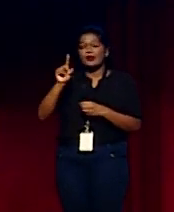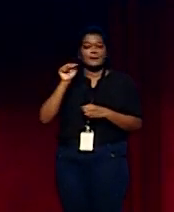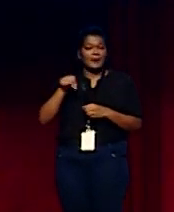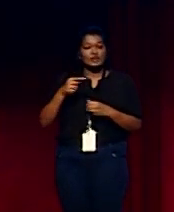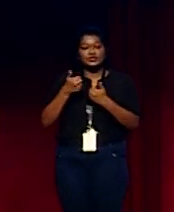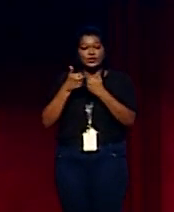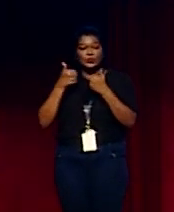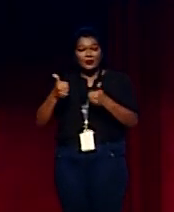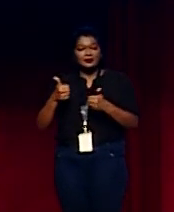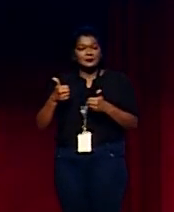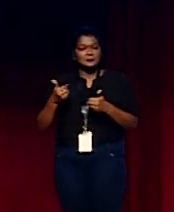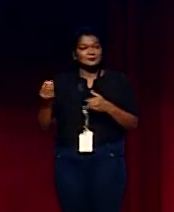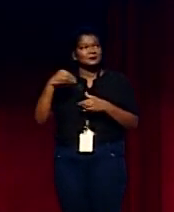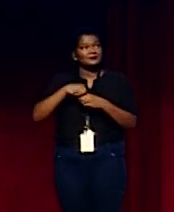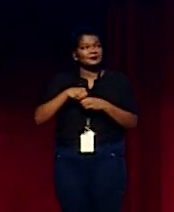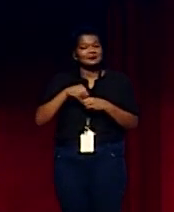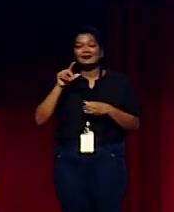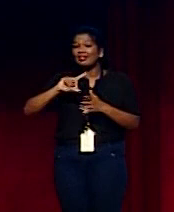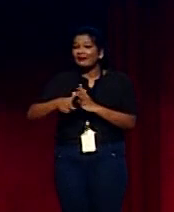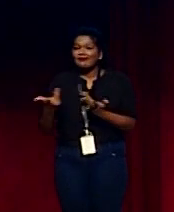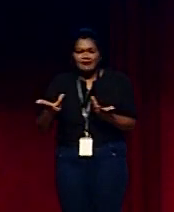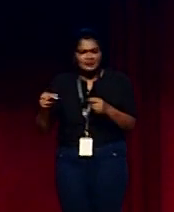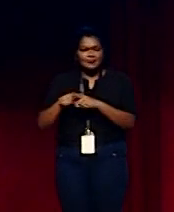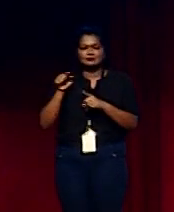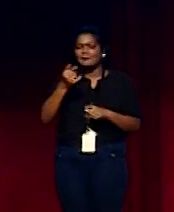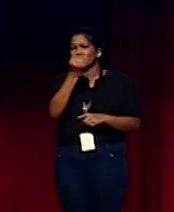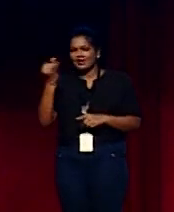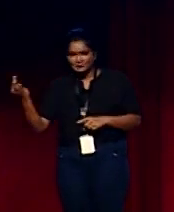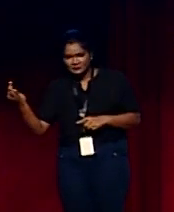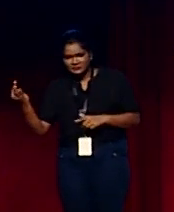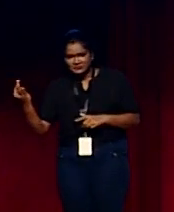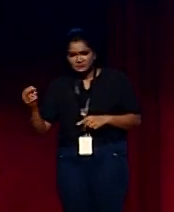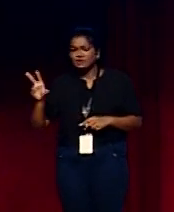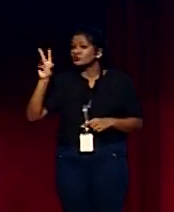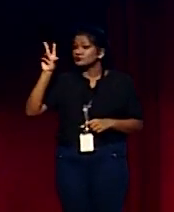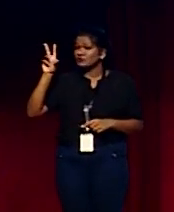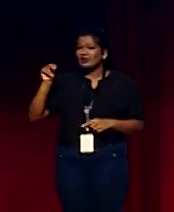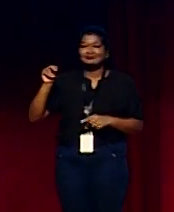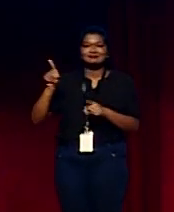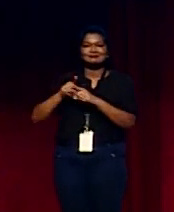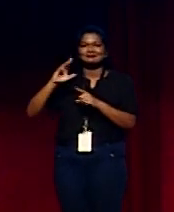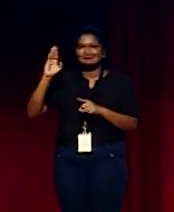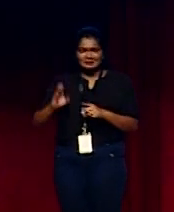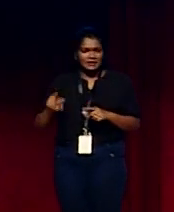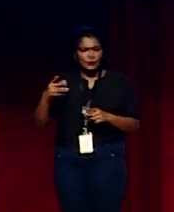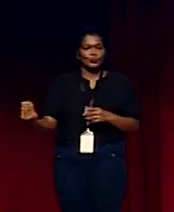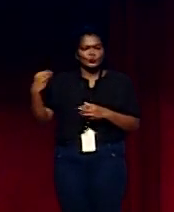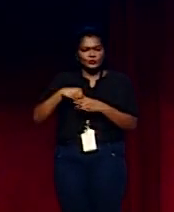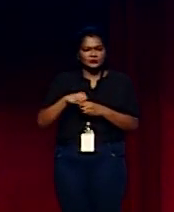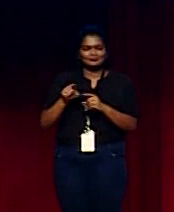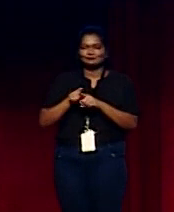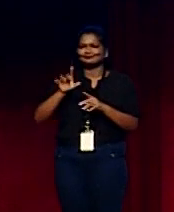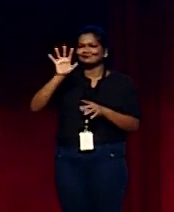parts of LaTeX, and the good parts of LaTeX are the mathematics, none of the rest, together with